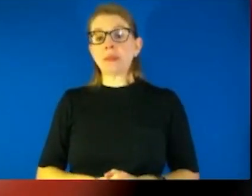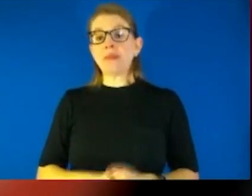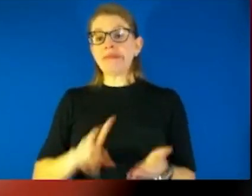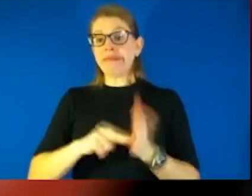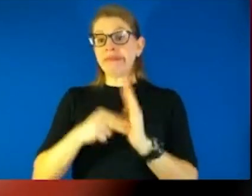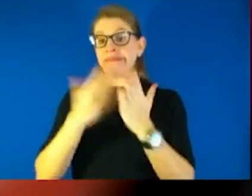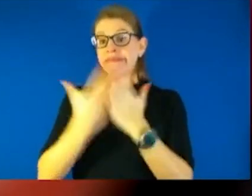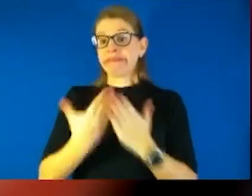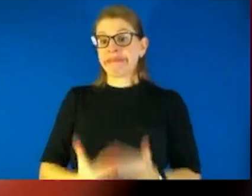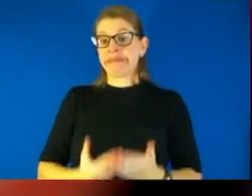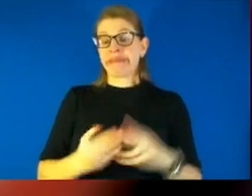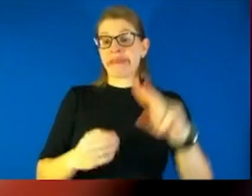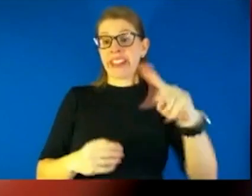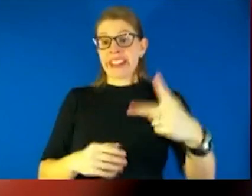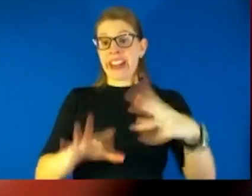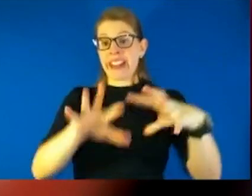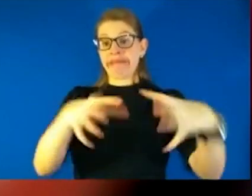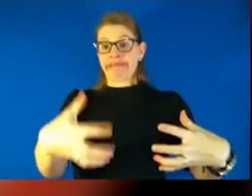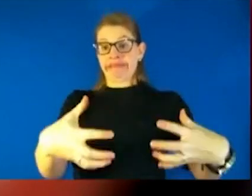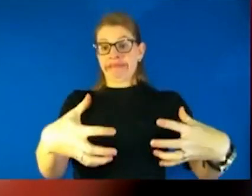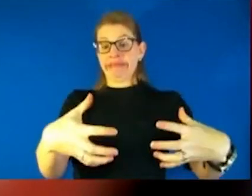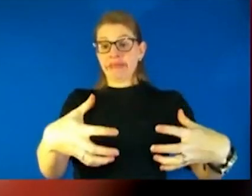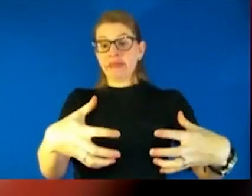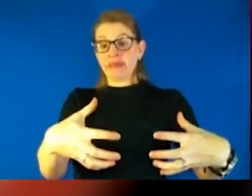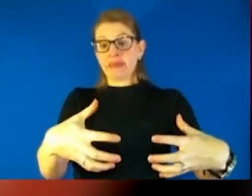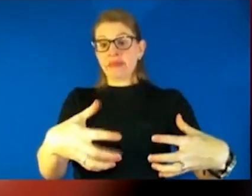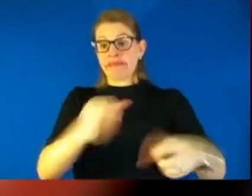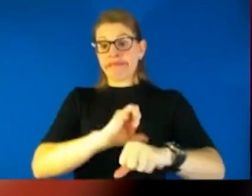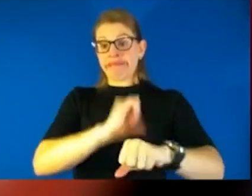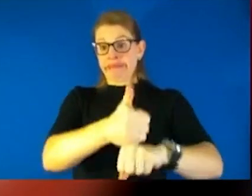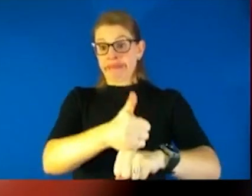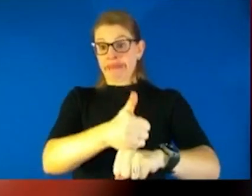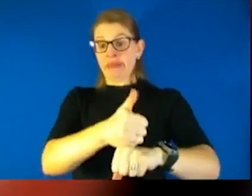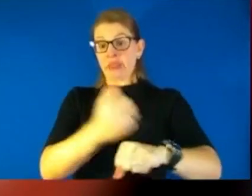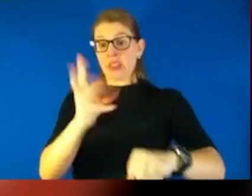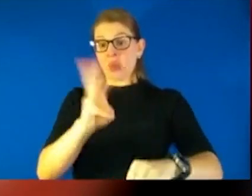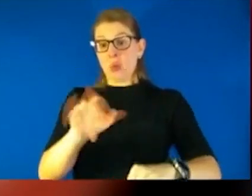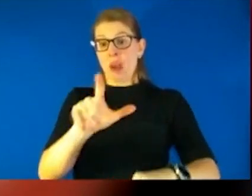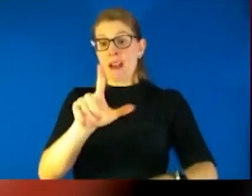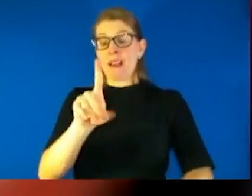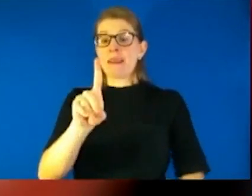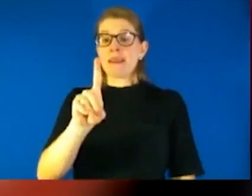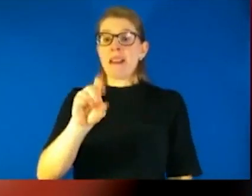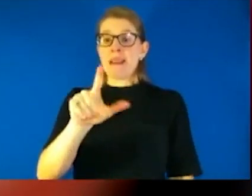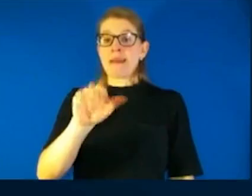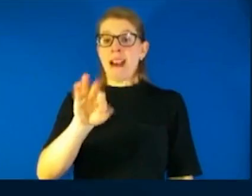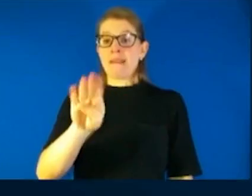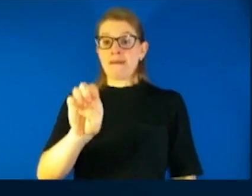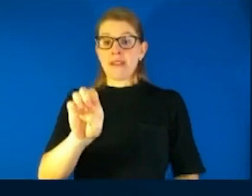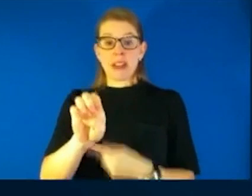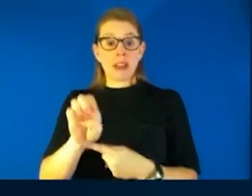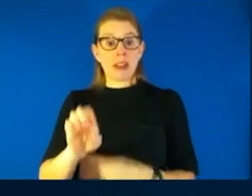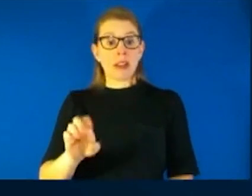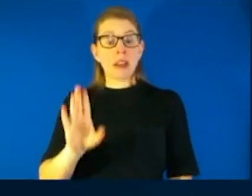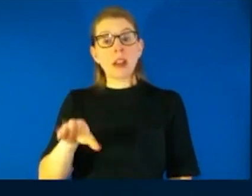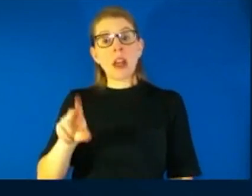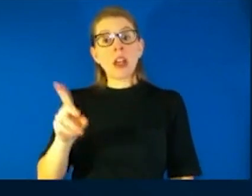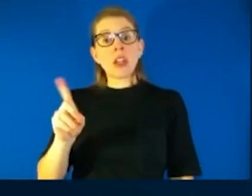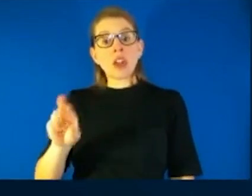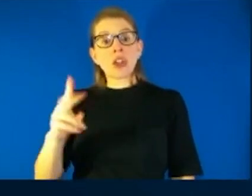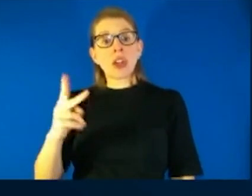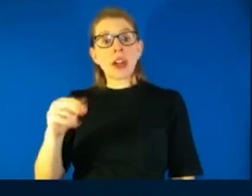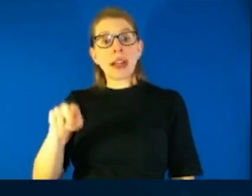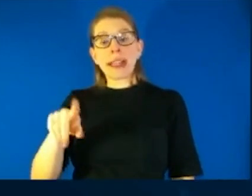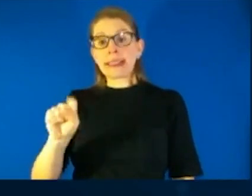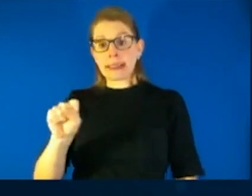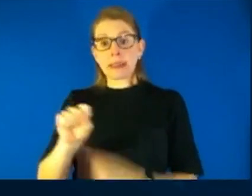a secondary reservoir established in a wild animal Dr. species. Higgs. Dr. Higgs, let's bring you back in on this,